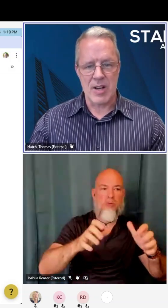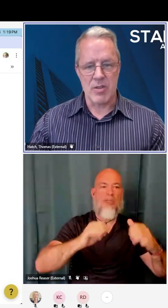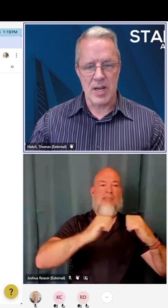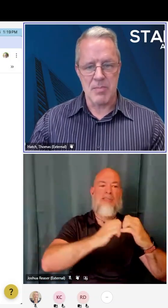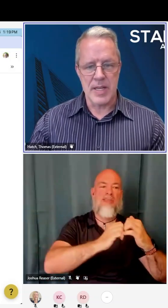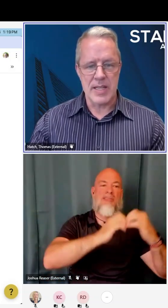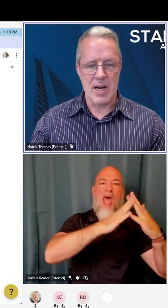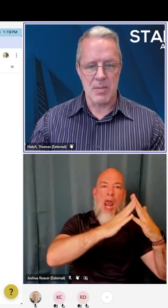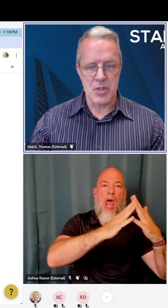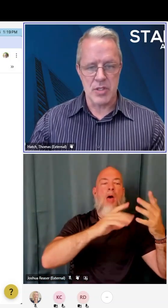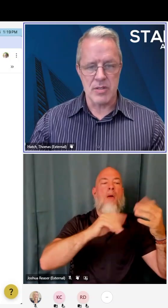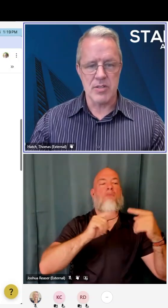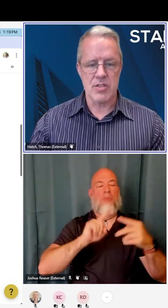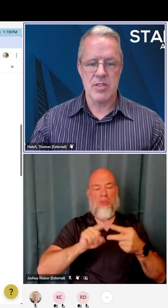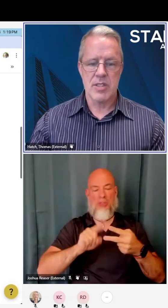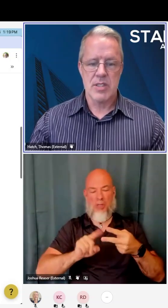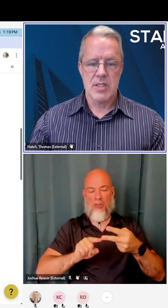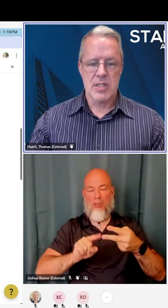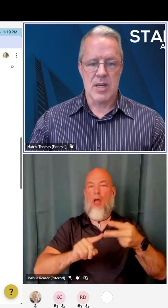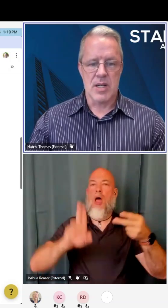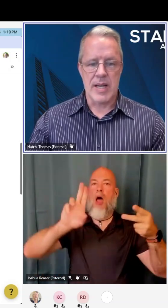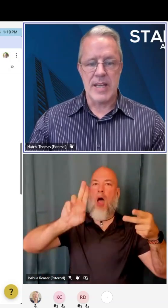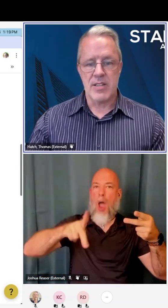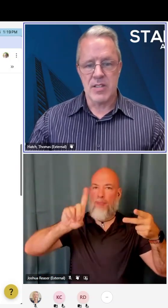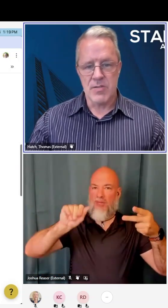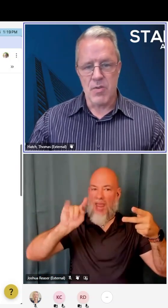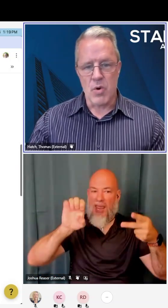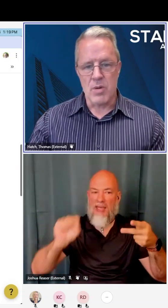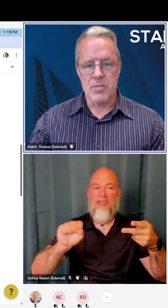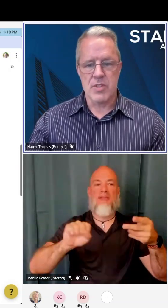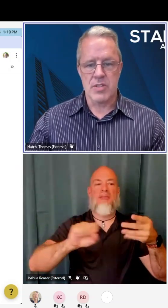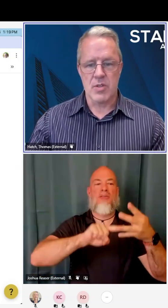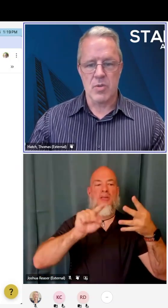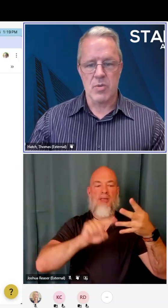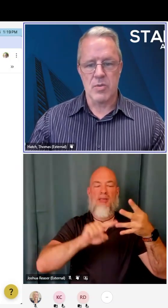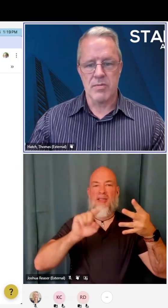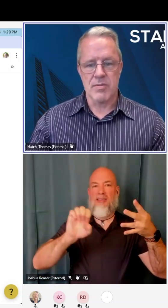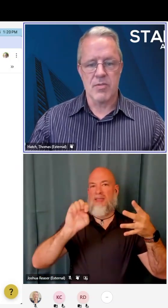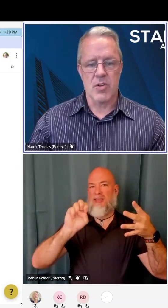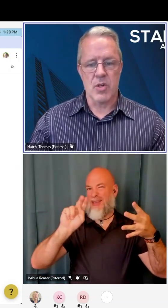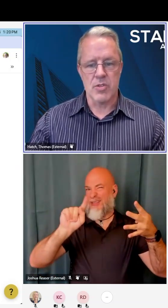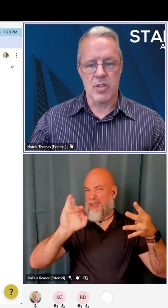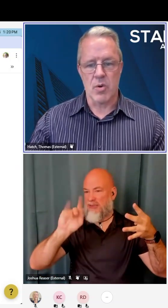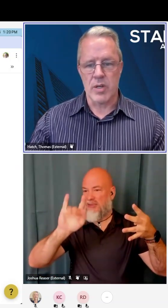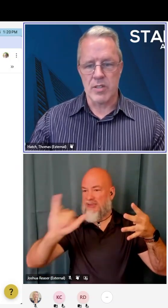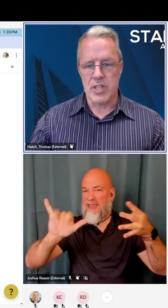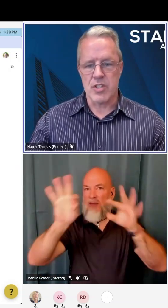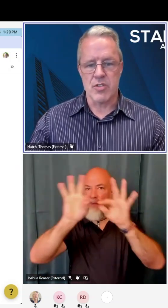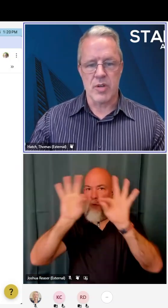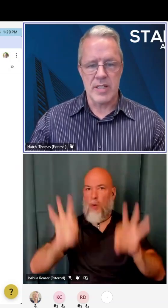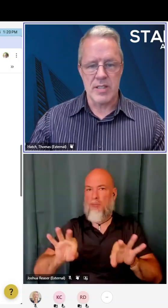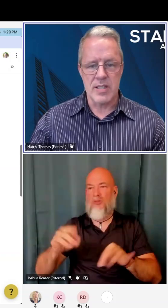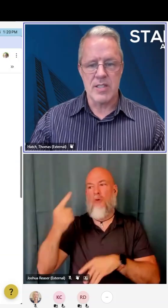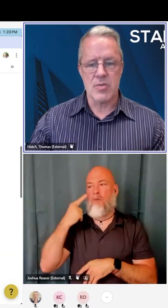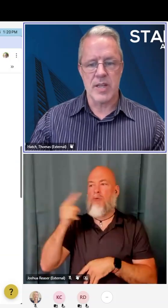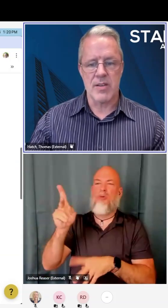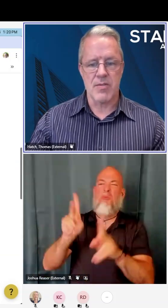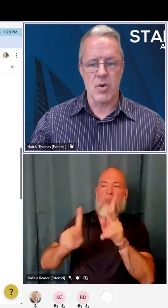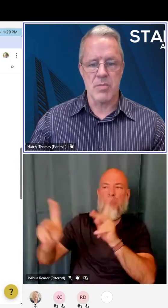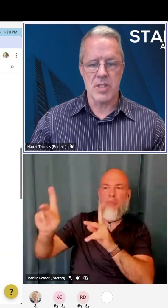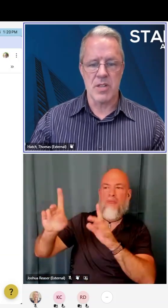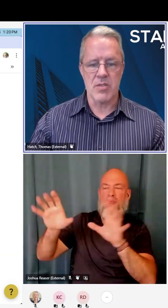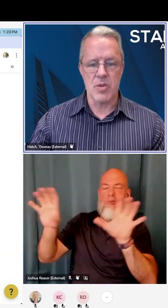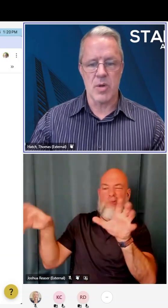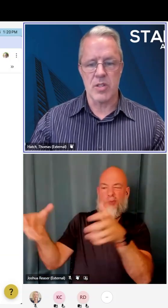various account update options, entity forms. So for those that are organizations or entities, we